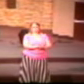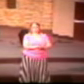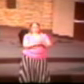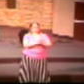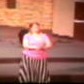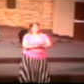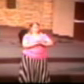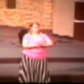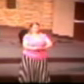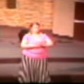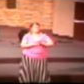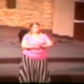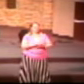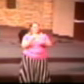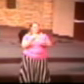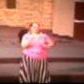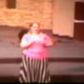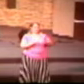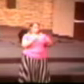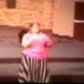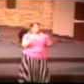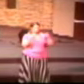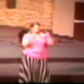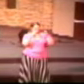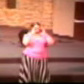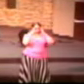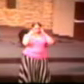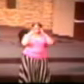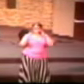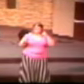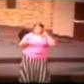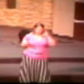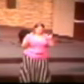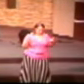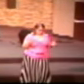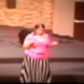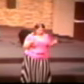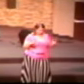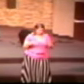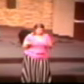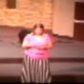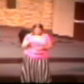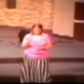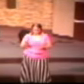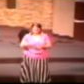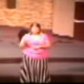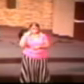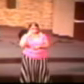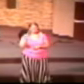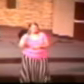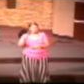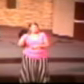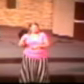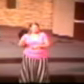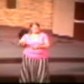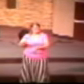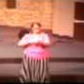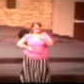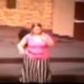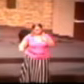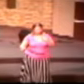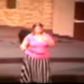And so as people began to become aware of what was going on, another person that knew CPR took over.